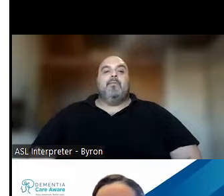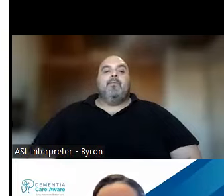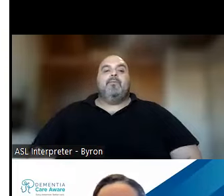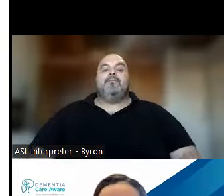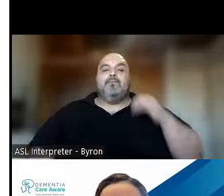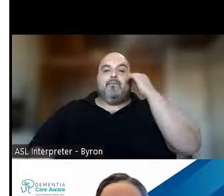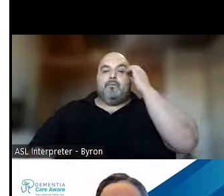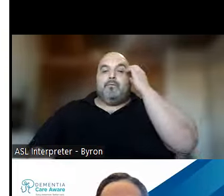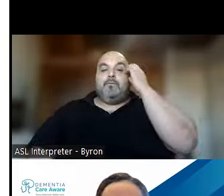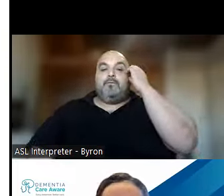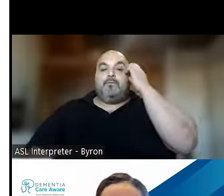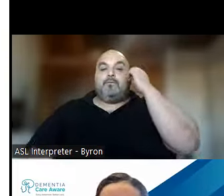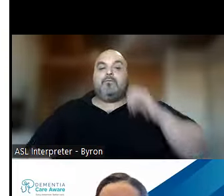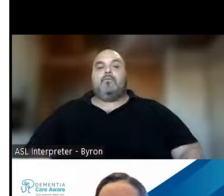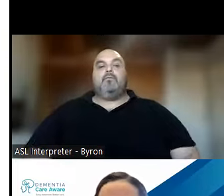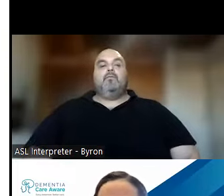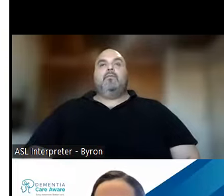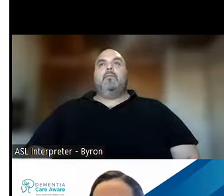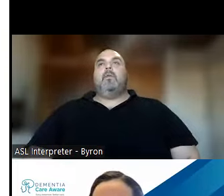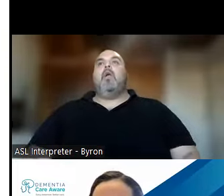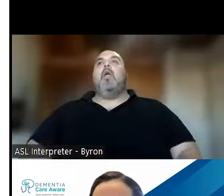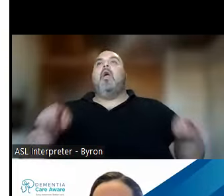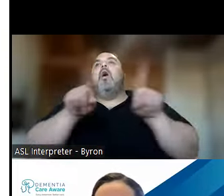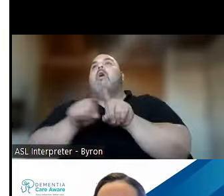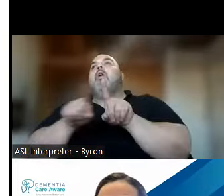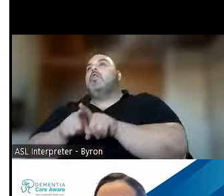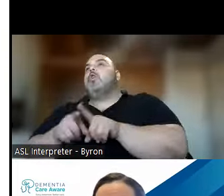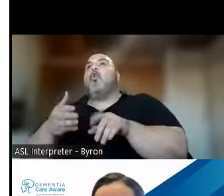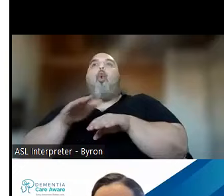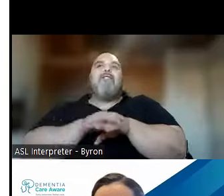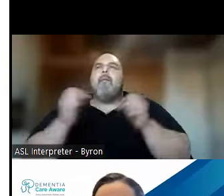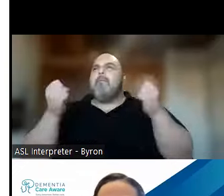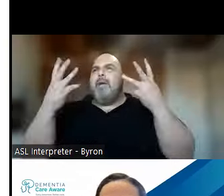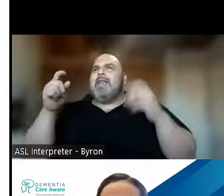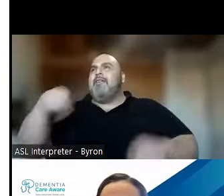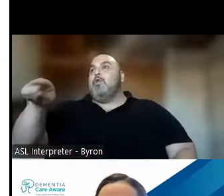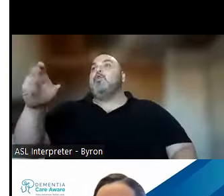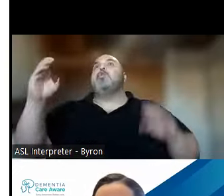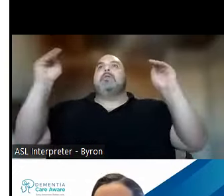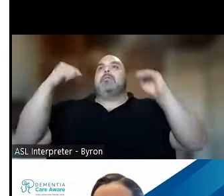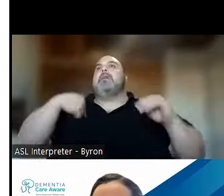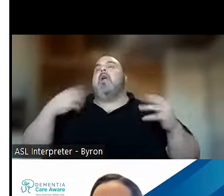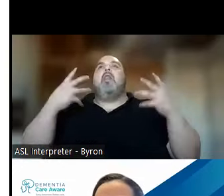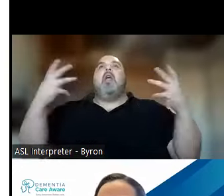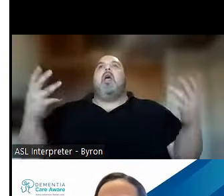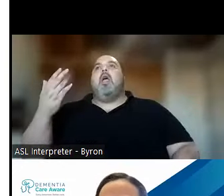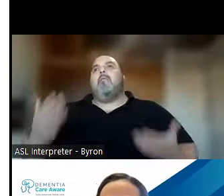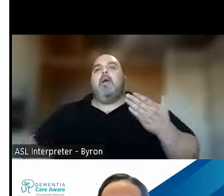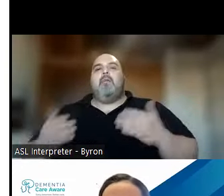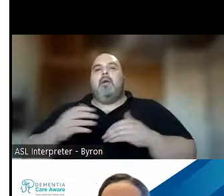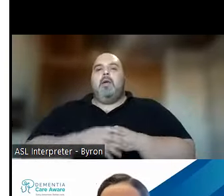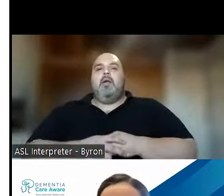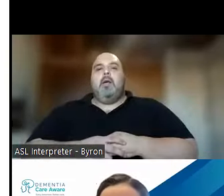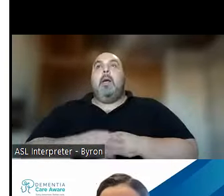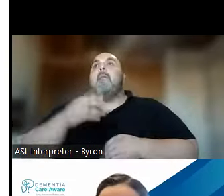There's also a lot of overlap, and many of the people here actually have educated me a ton and may even be